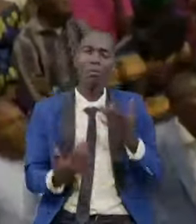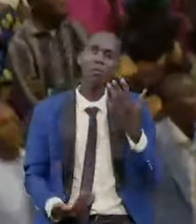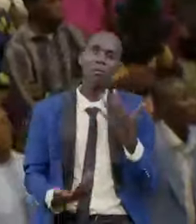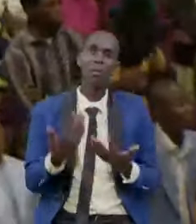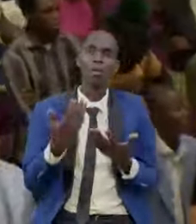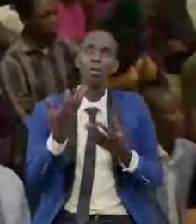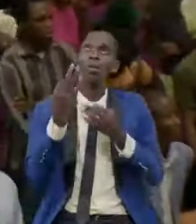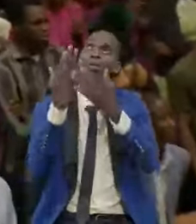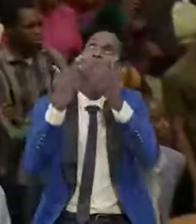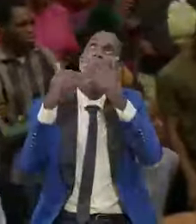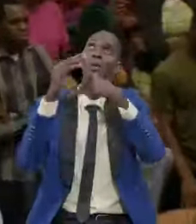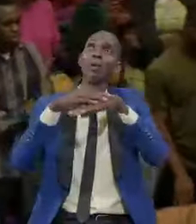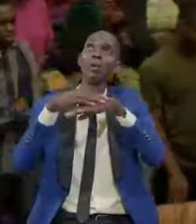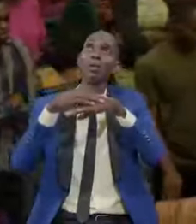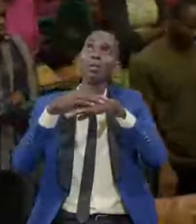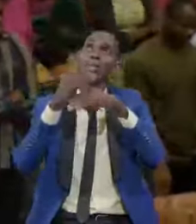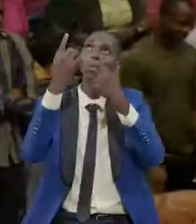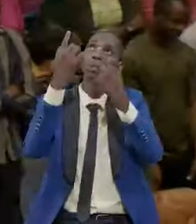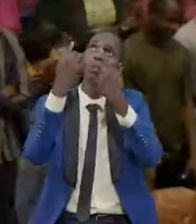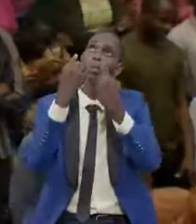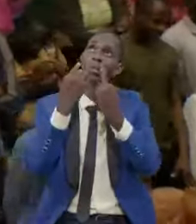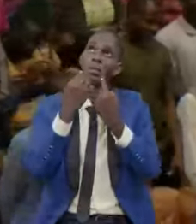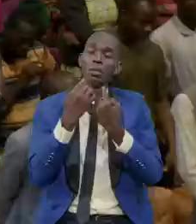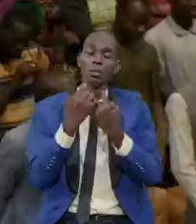of heaven come,